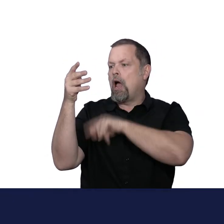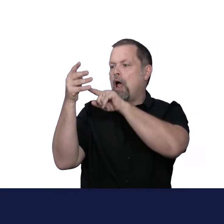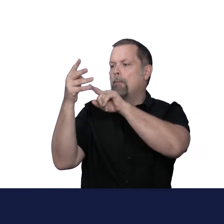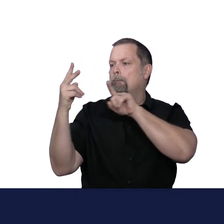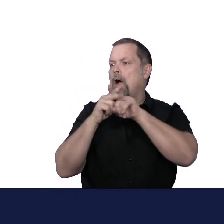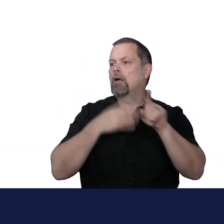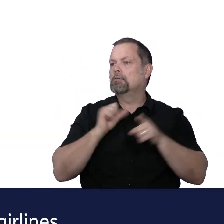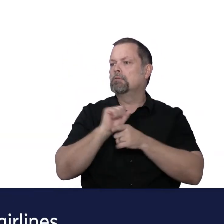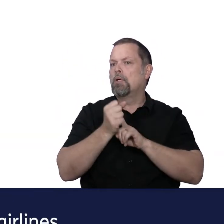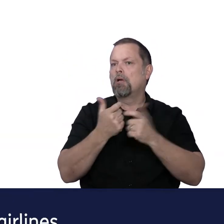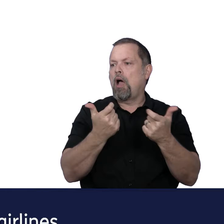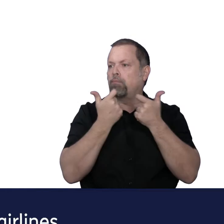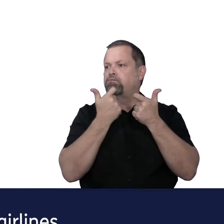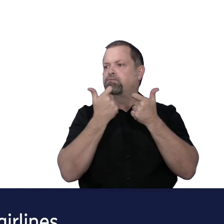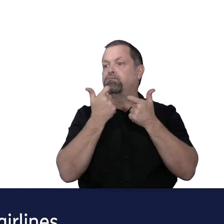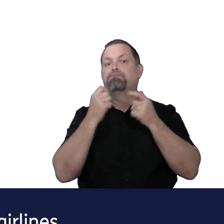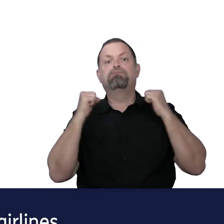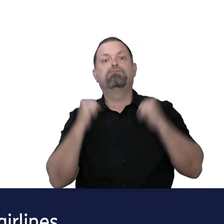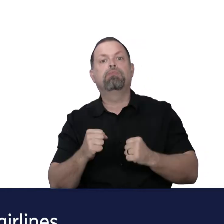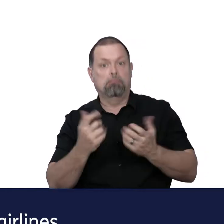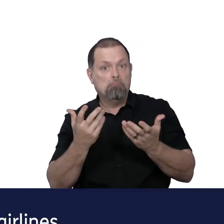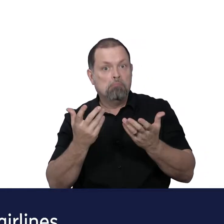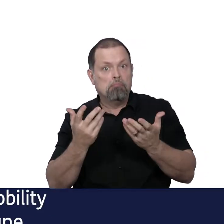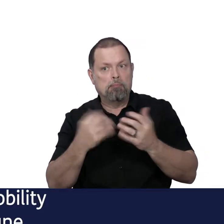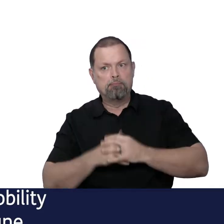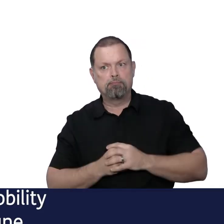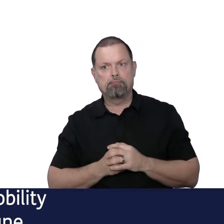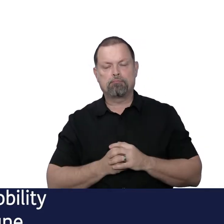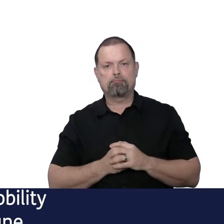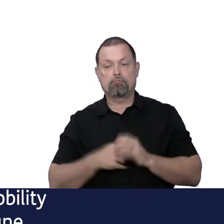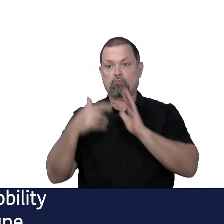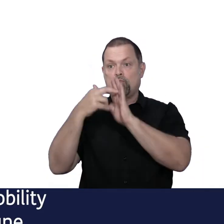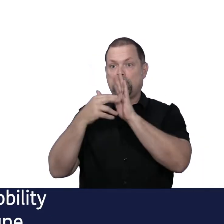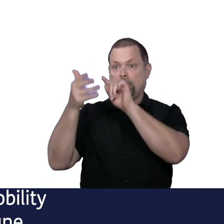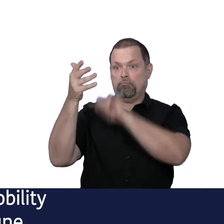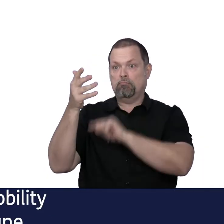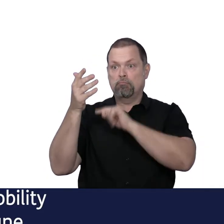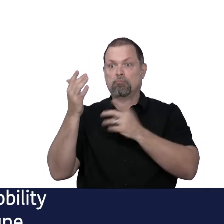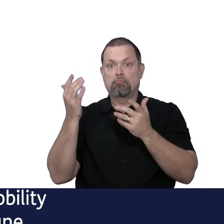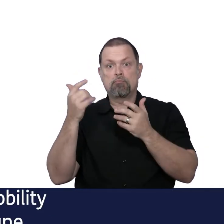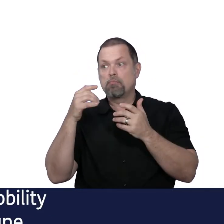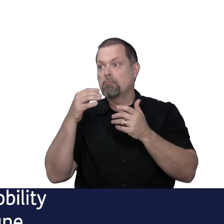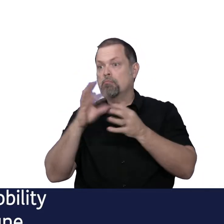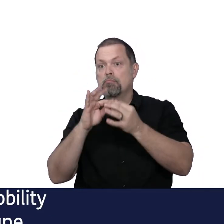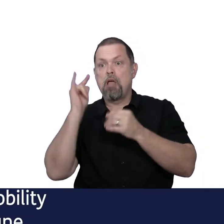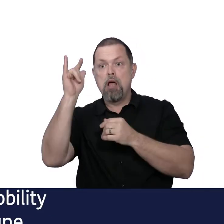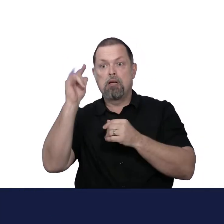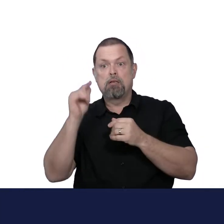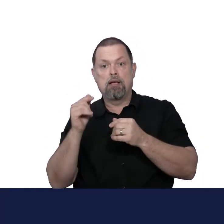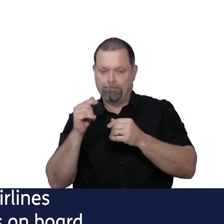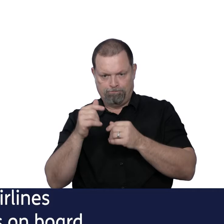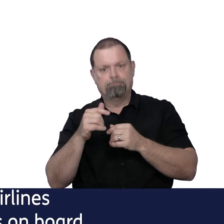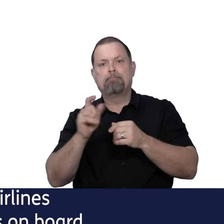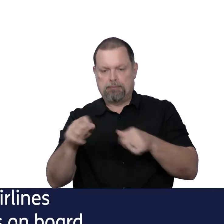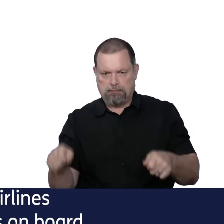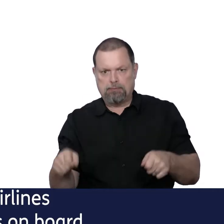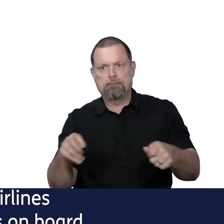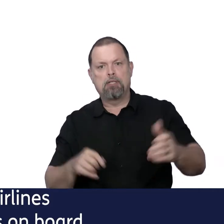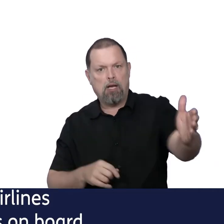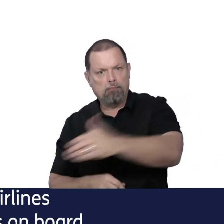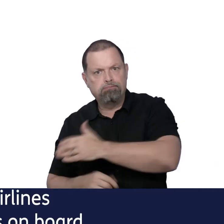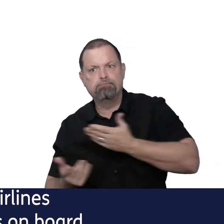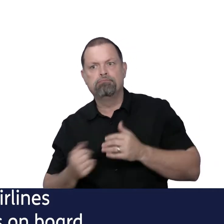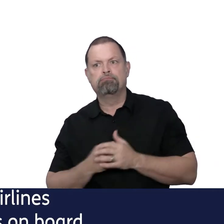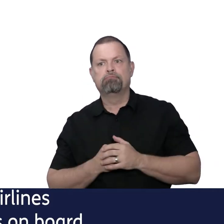situation. These rules may say if airlines have to allow your mobility device on the airplane. They may also say